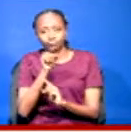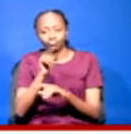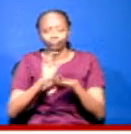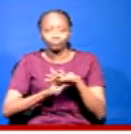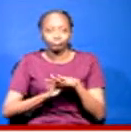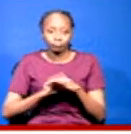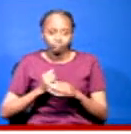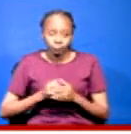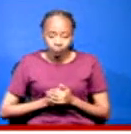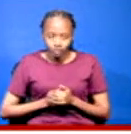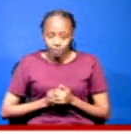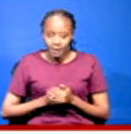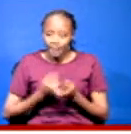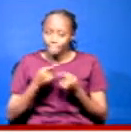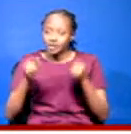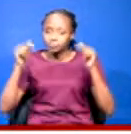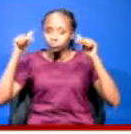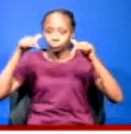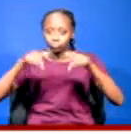So today,